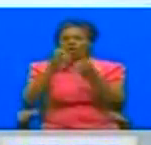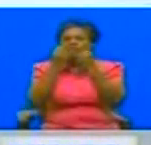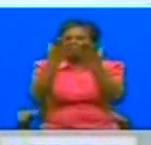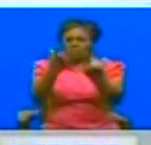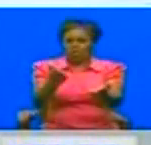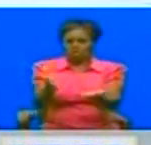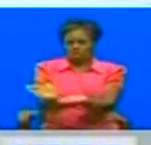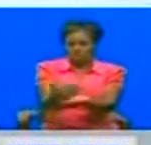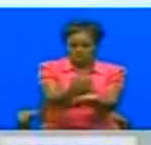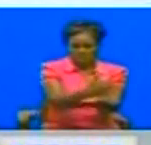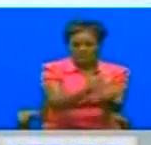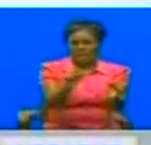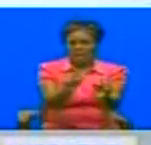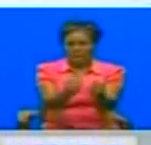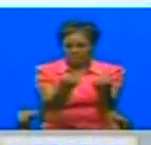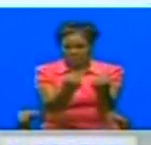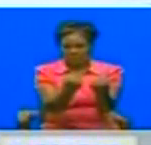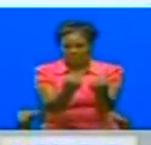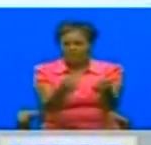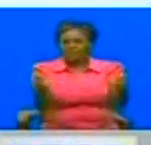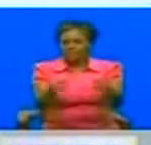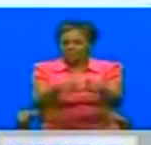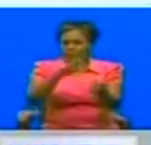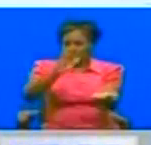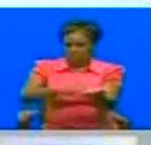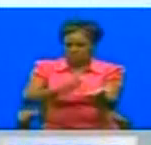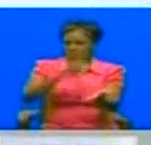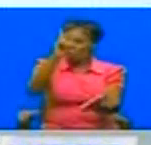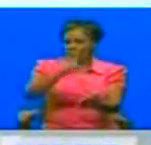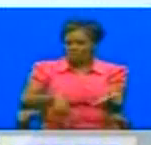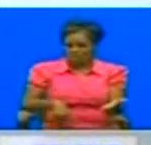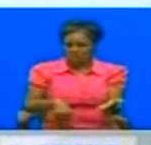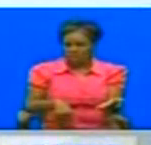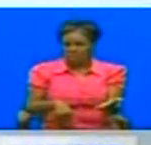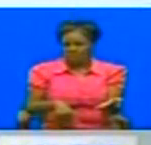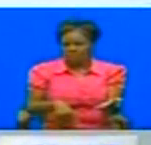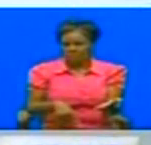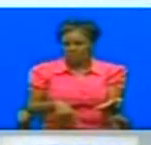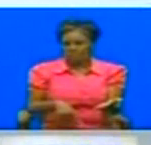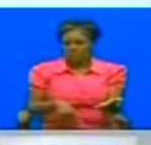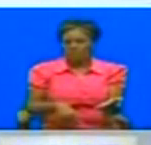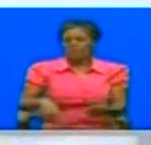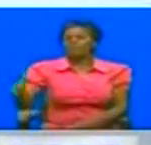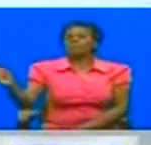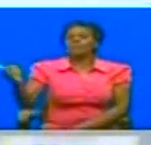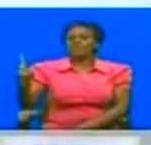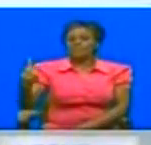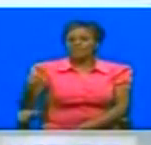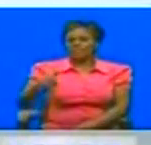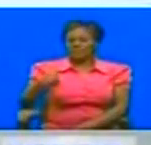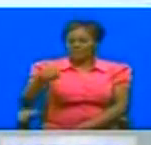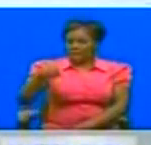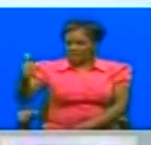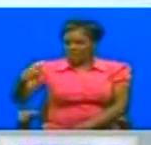taken on board, needs to happen. Yeah. And as rightfully suggested by Florence and Sister Mary Owens, the president and others who